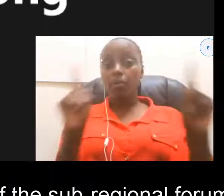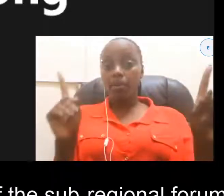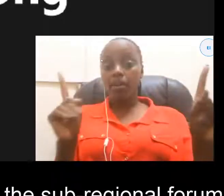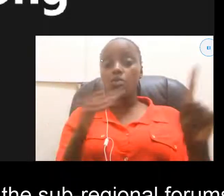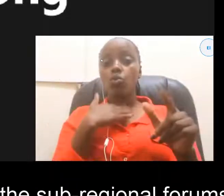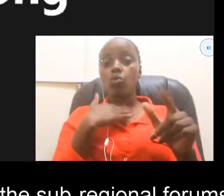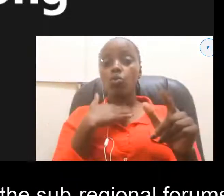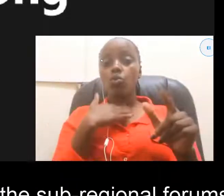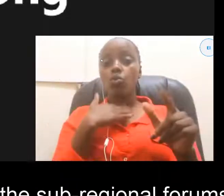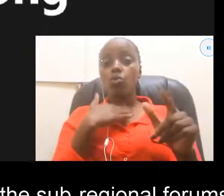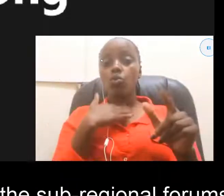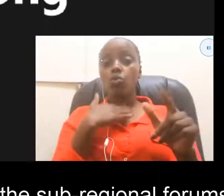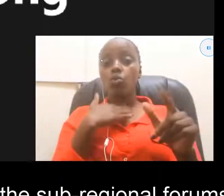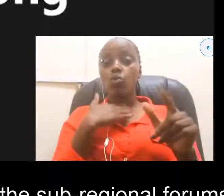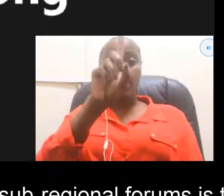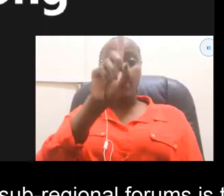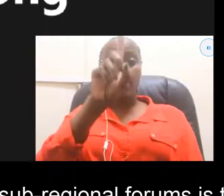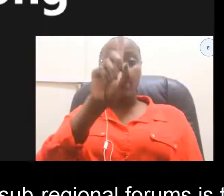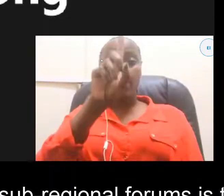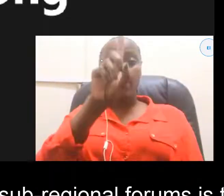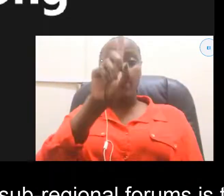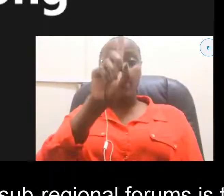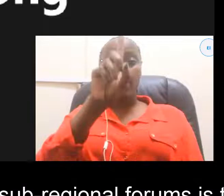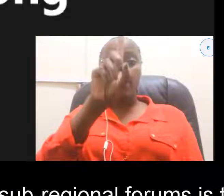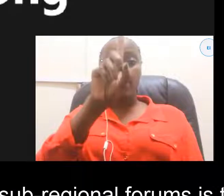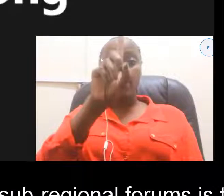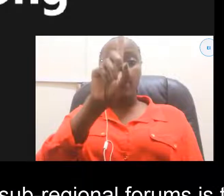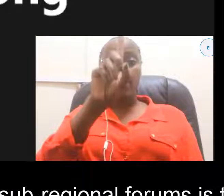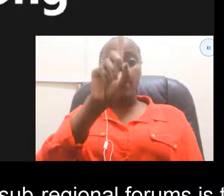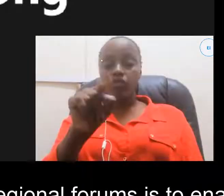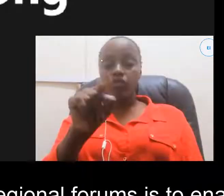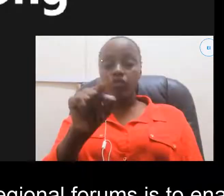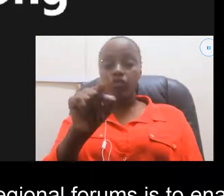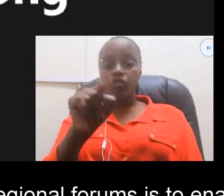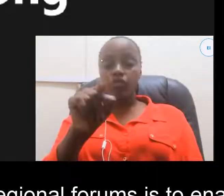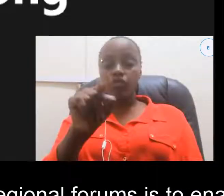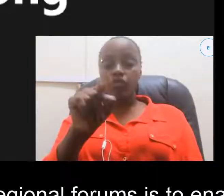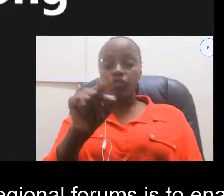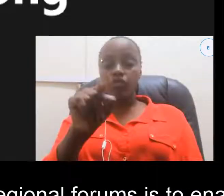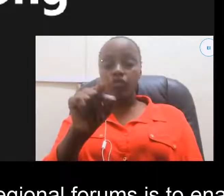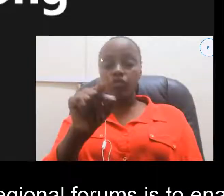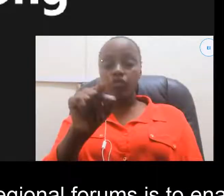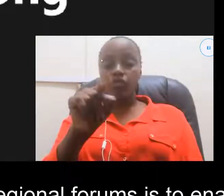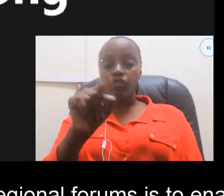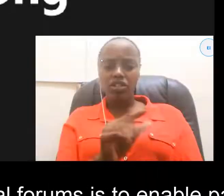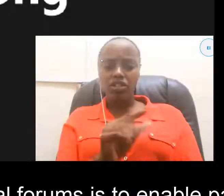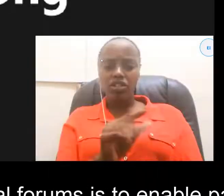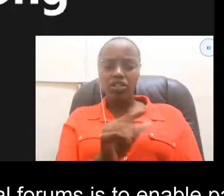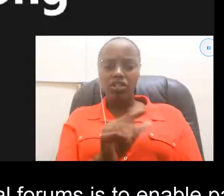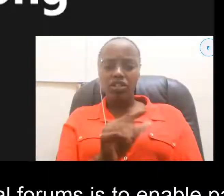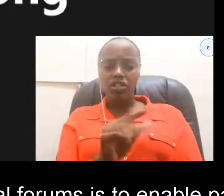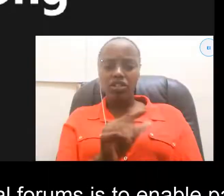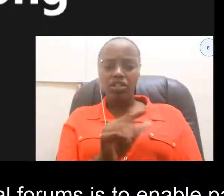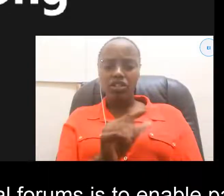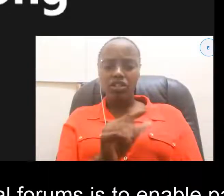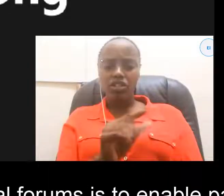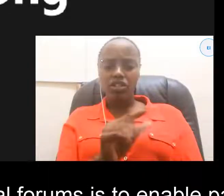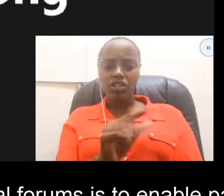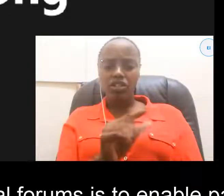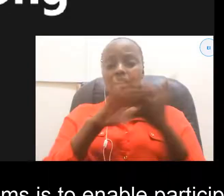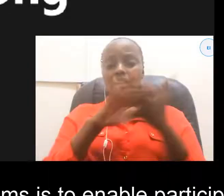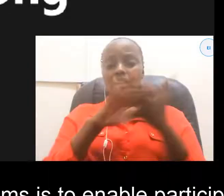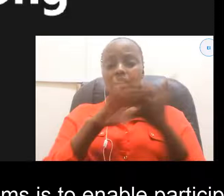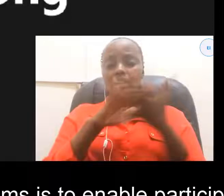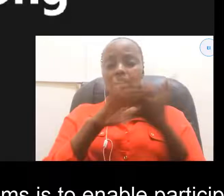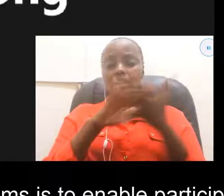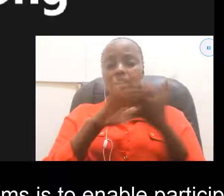from Maximilian his views on the regional and country initiatives of the Charter at 30. What do we